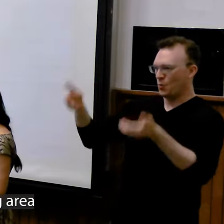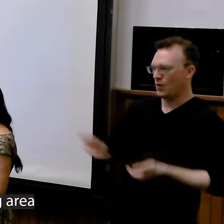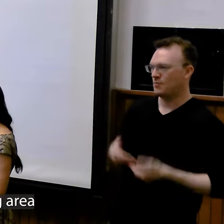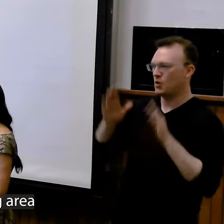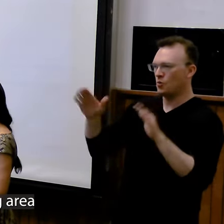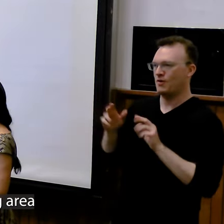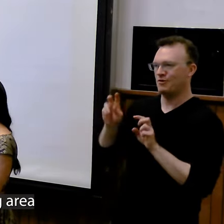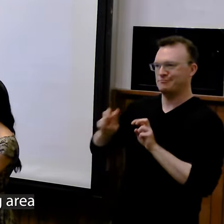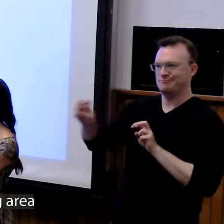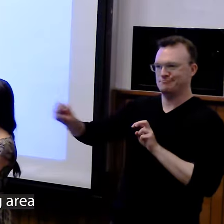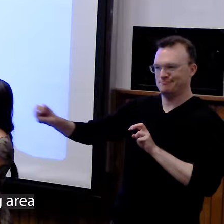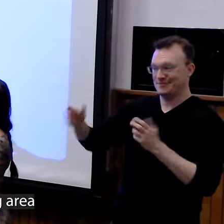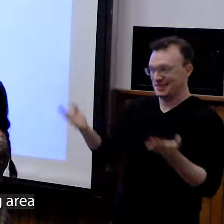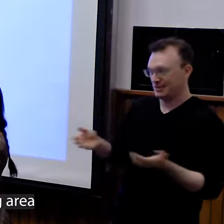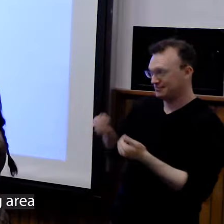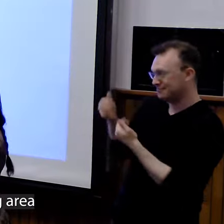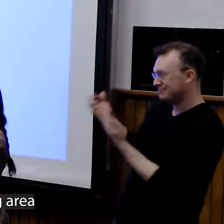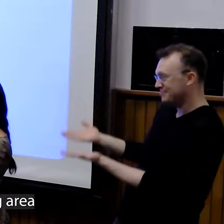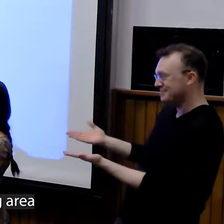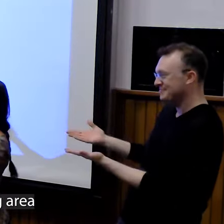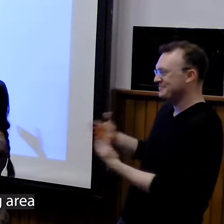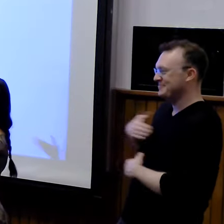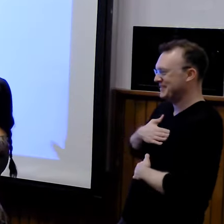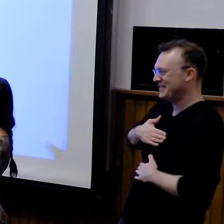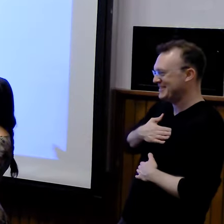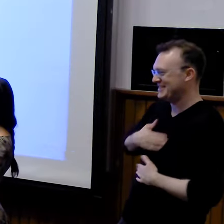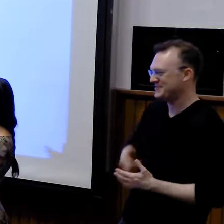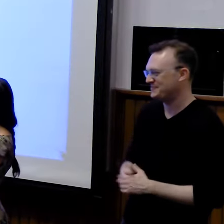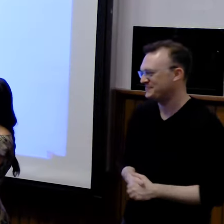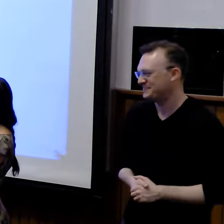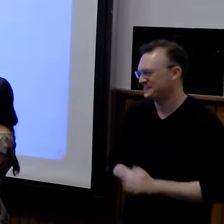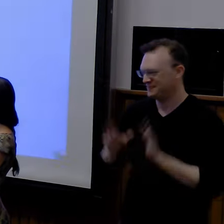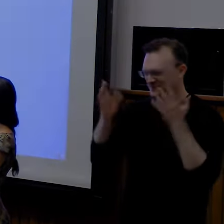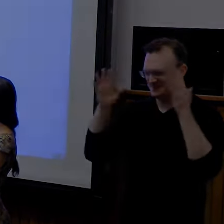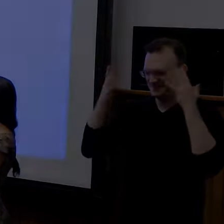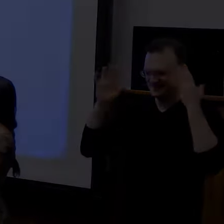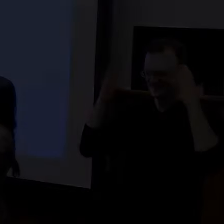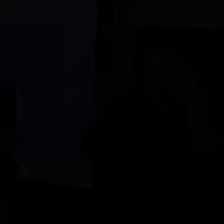our wonderful guests to the staging area.